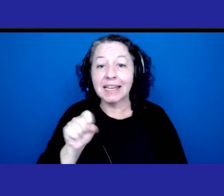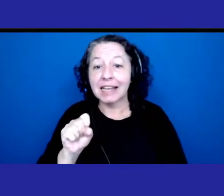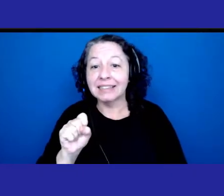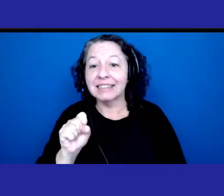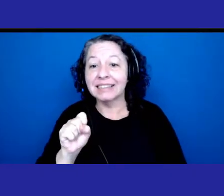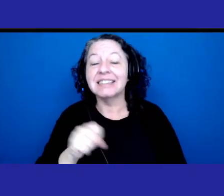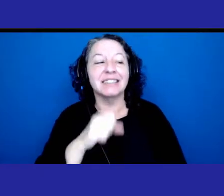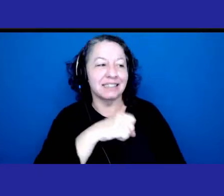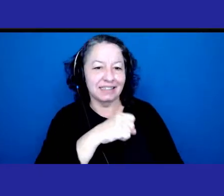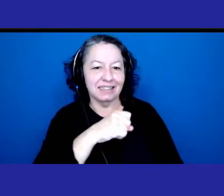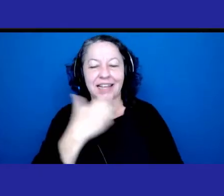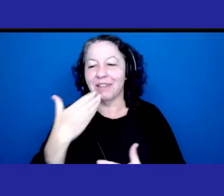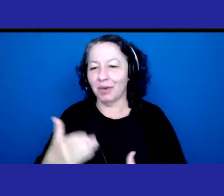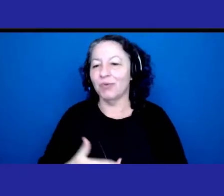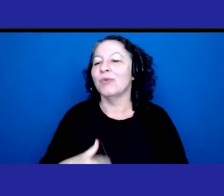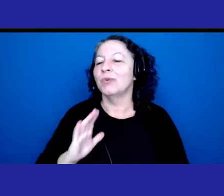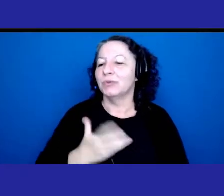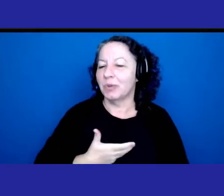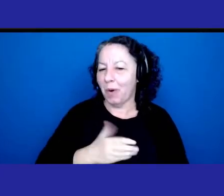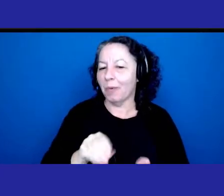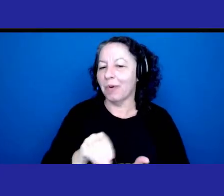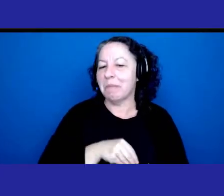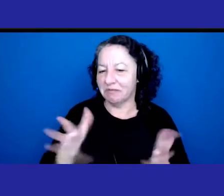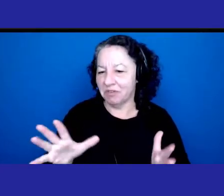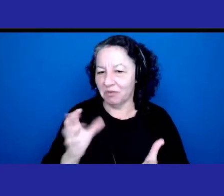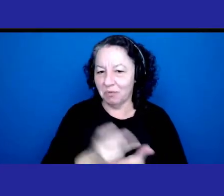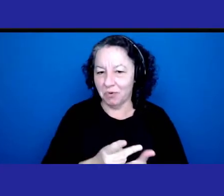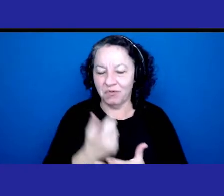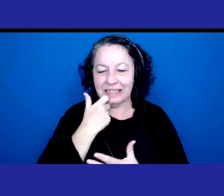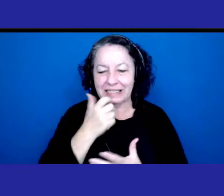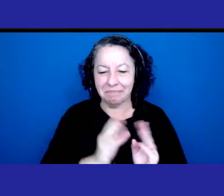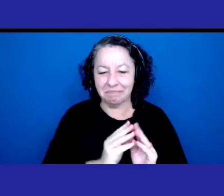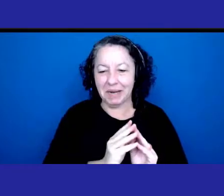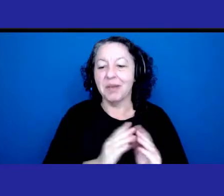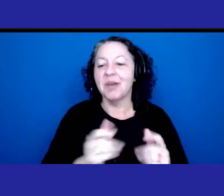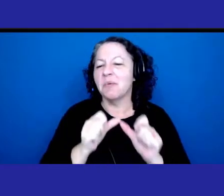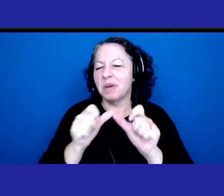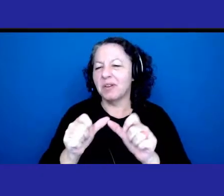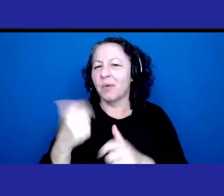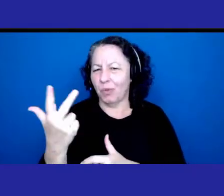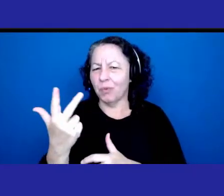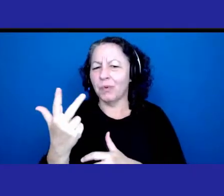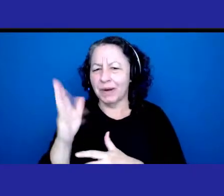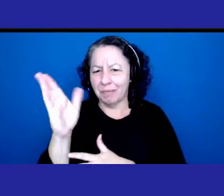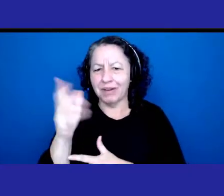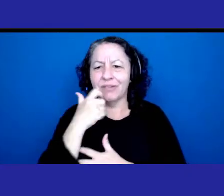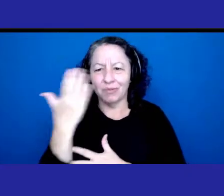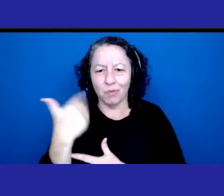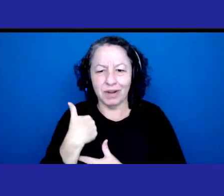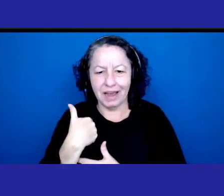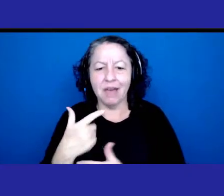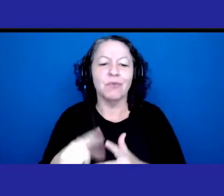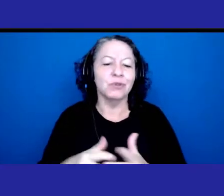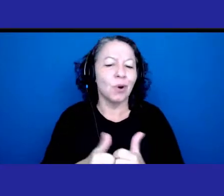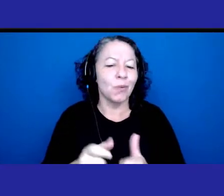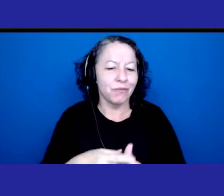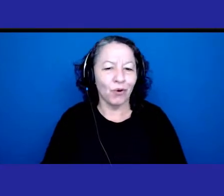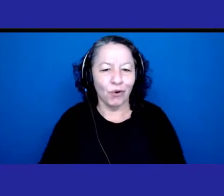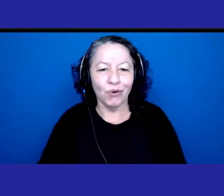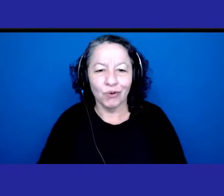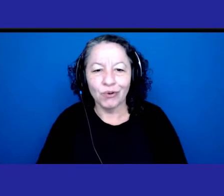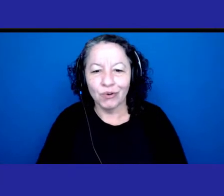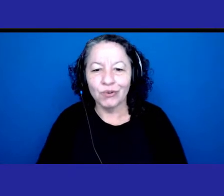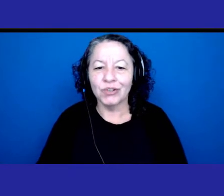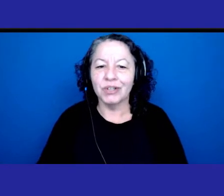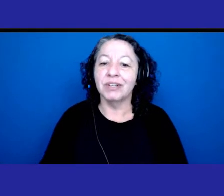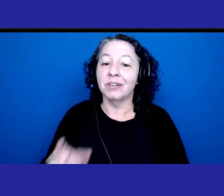right, minutes are approved. And let's go on then. We have three presentations this morning, so let's begin with our first. Dr. Techie, if